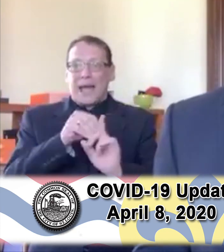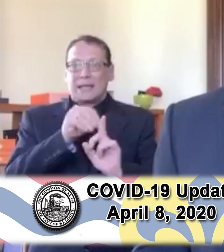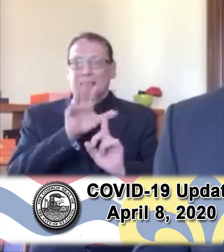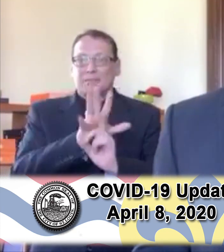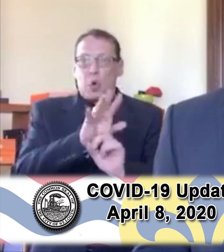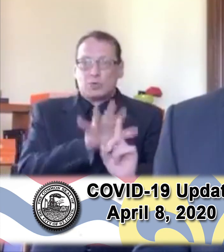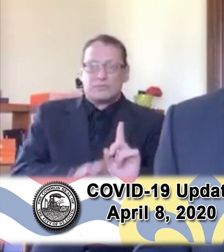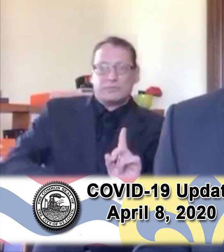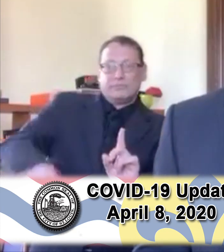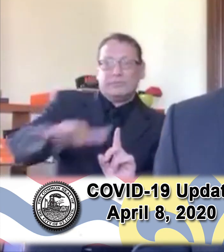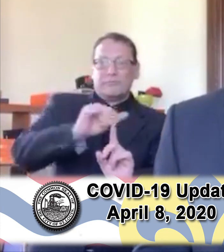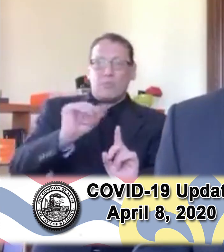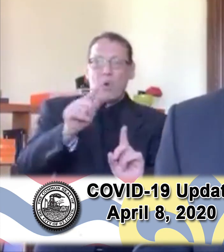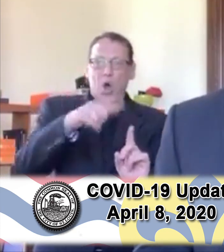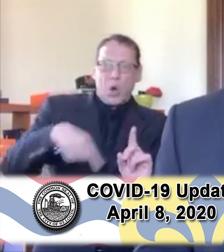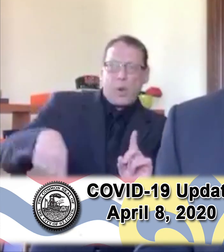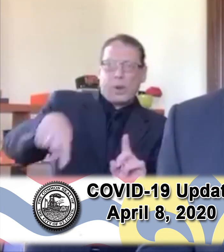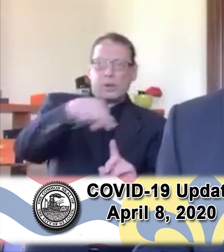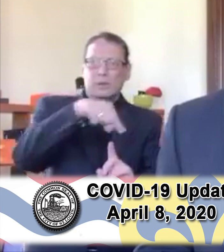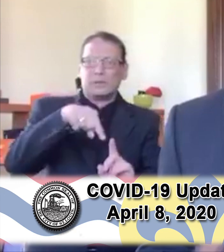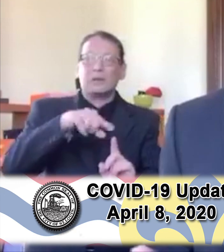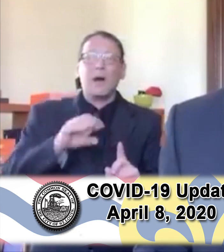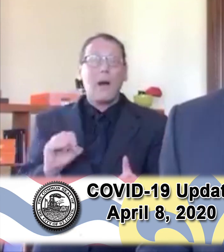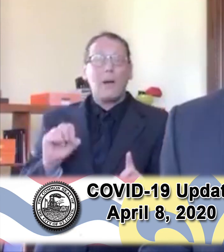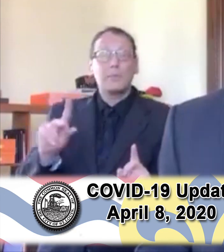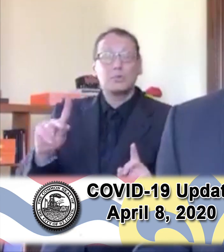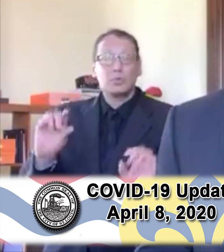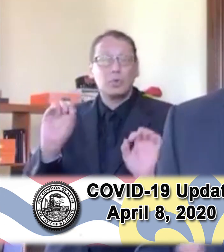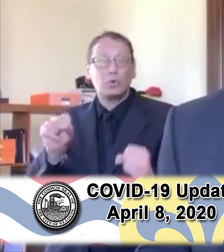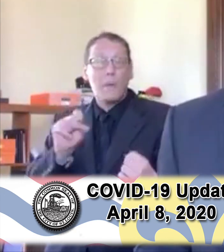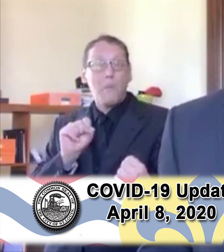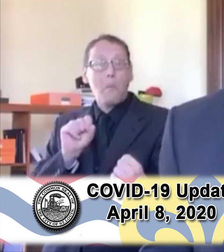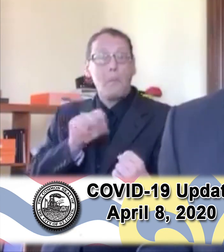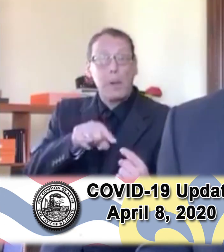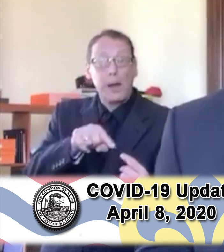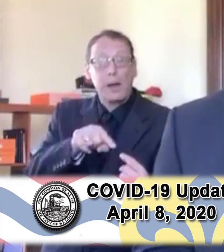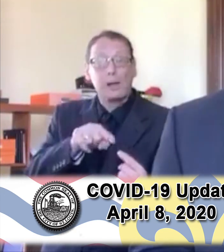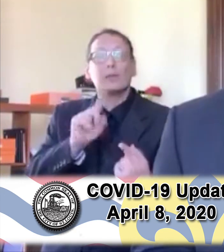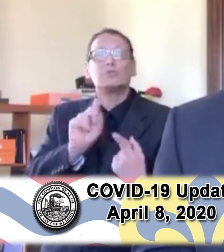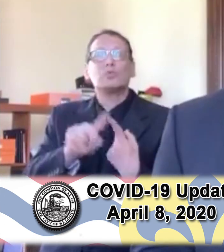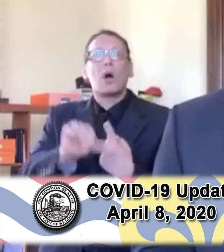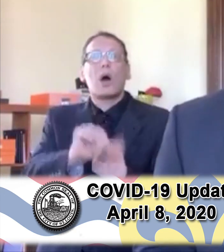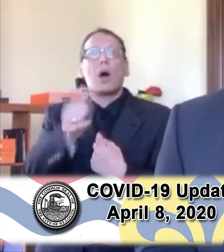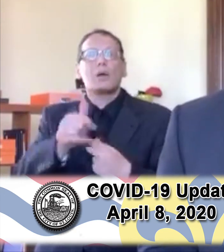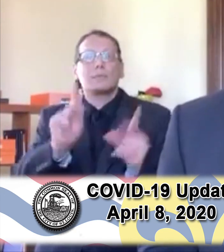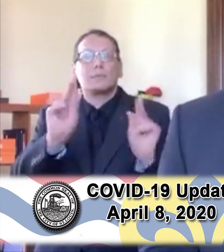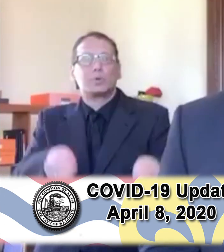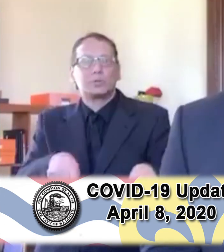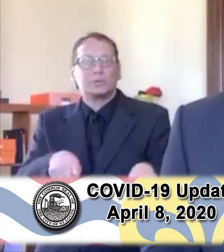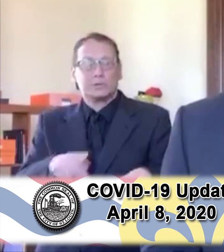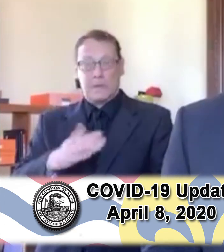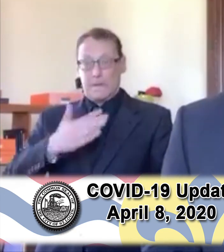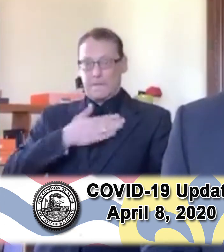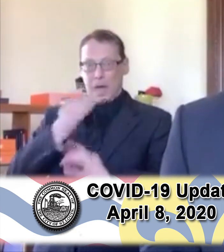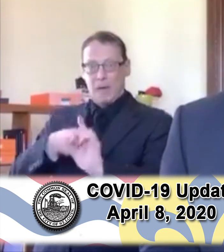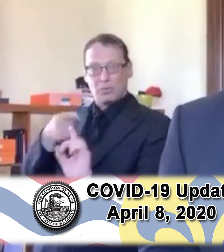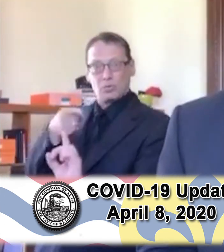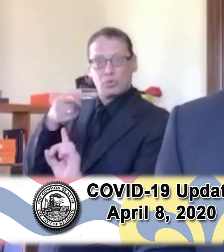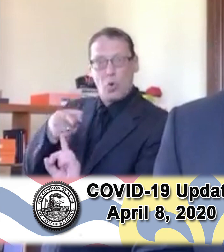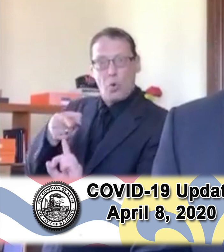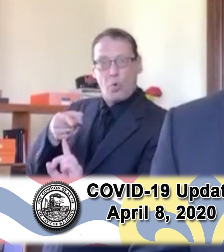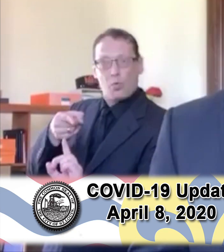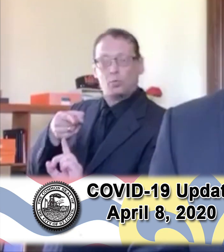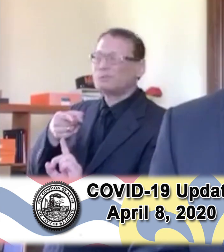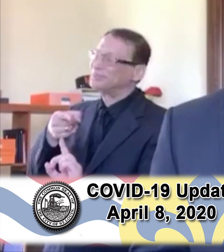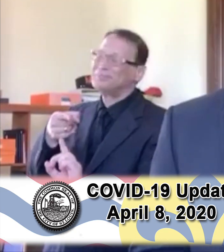places, there's a chance that they can transmit COVID-19 to others around them. And so our goal is really, again, to prevent the